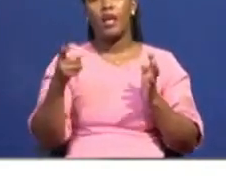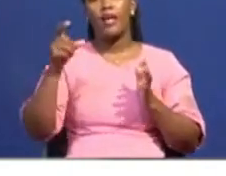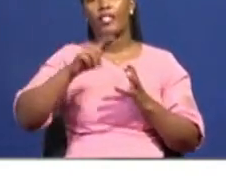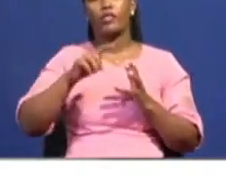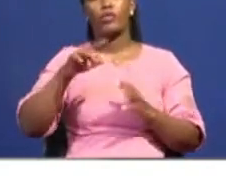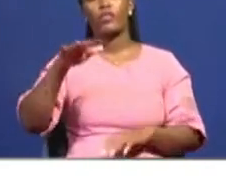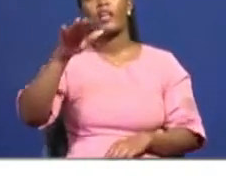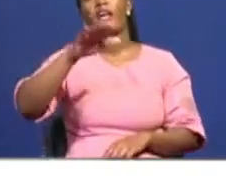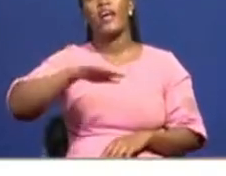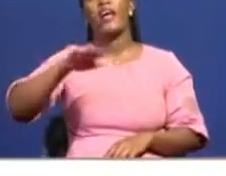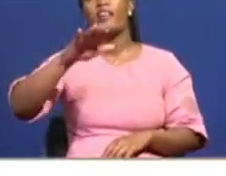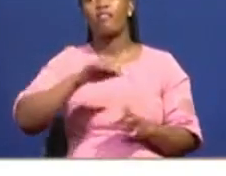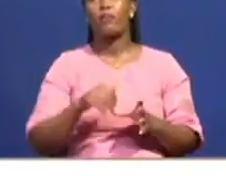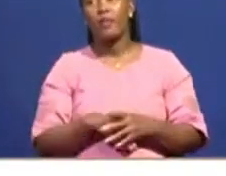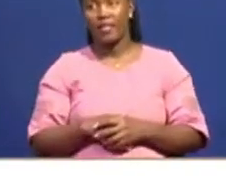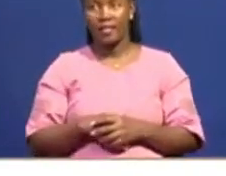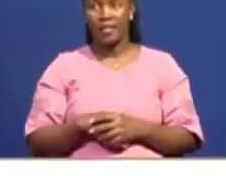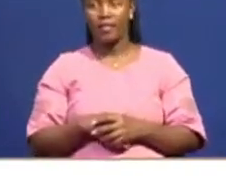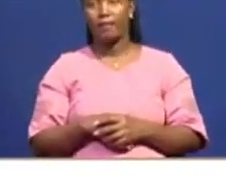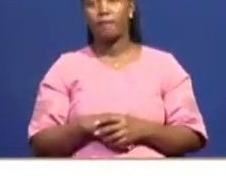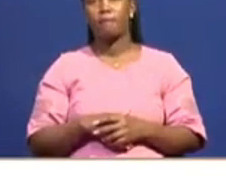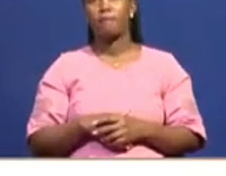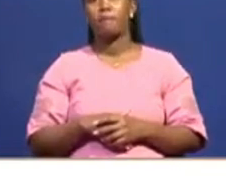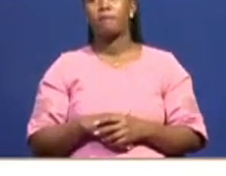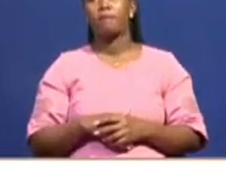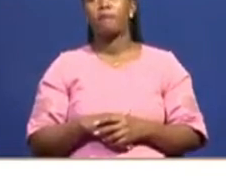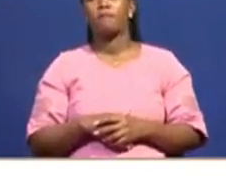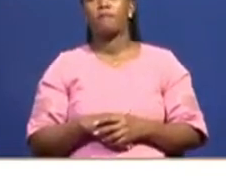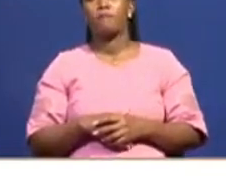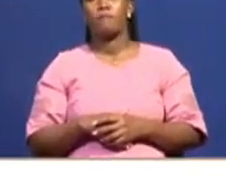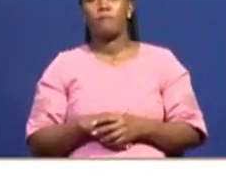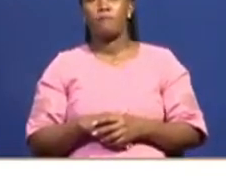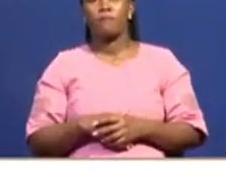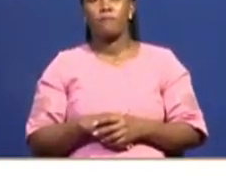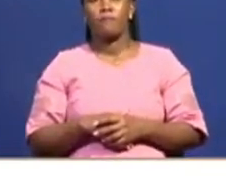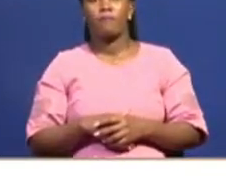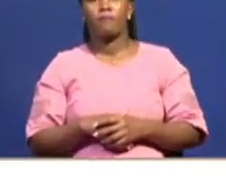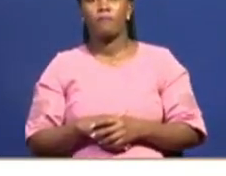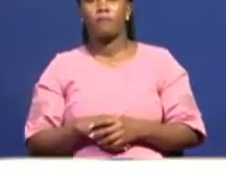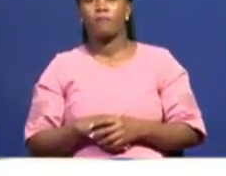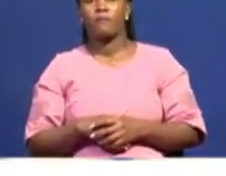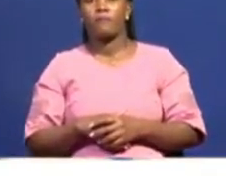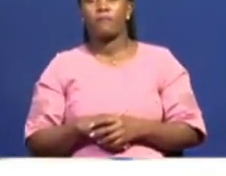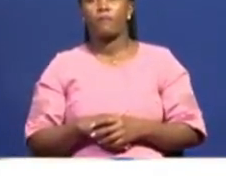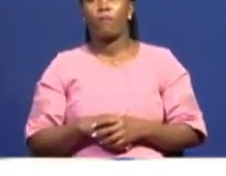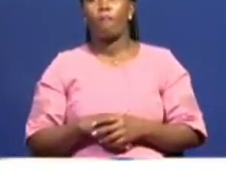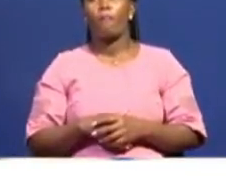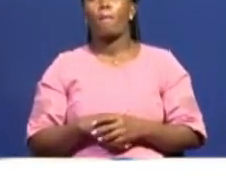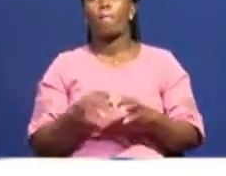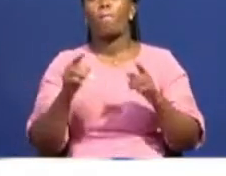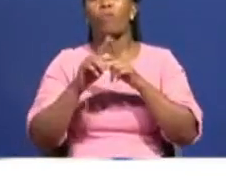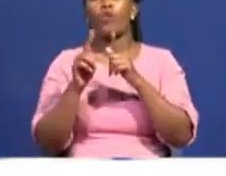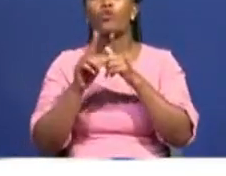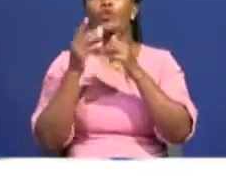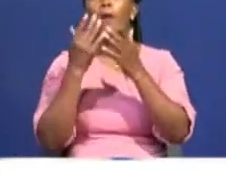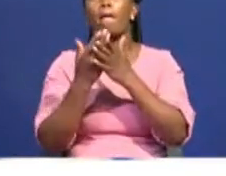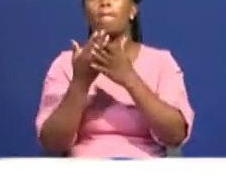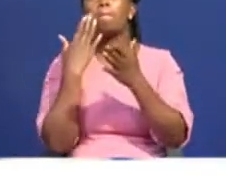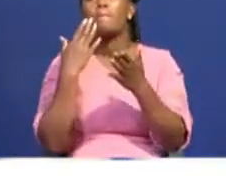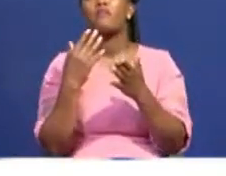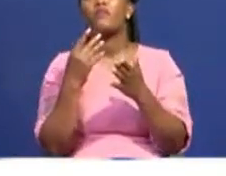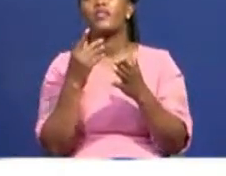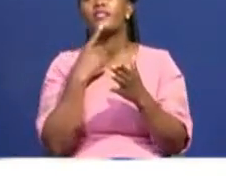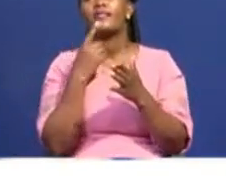to the environment. All right. Your 1 minute starts now. Moving forward. Yes. I think to echo a point I made earlier, in